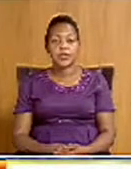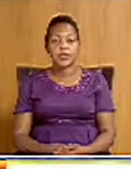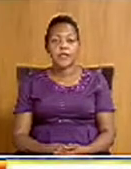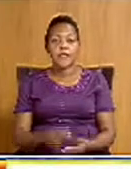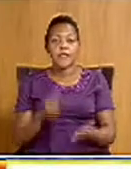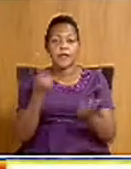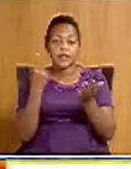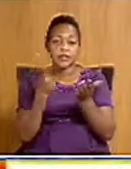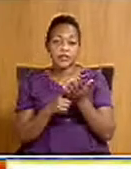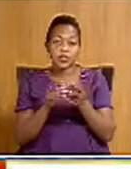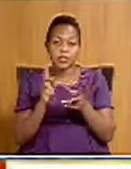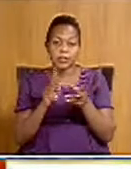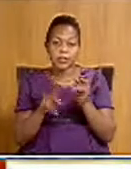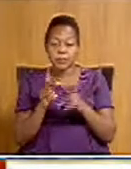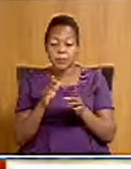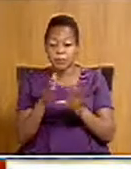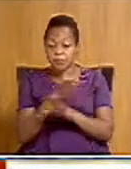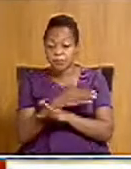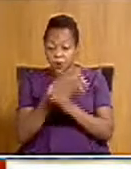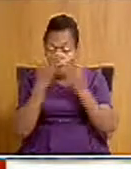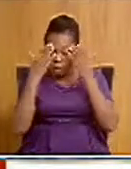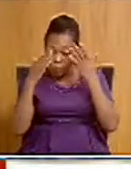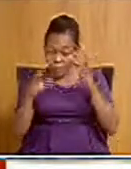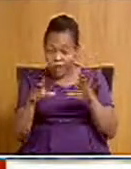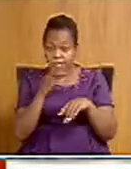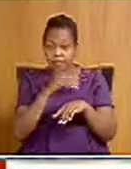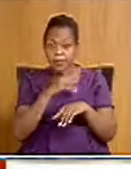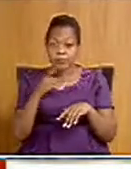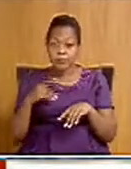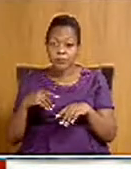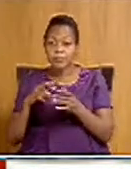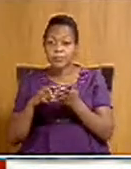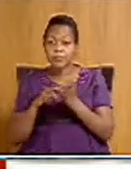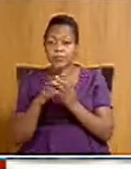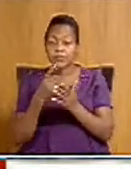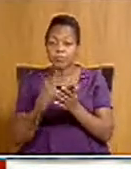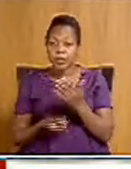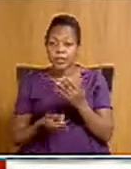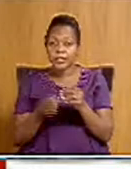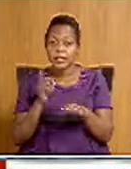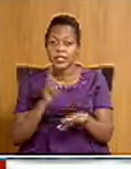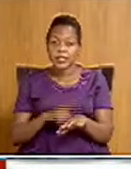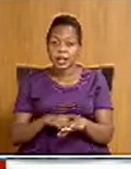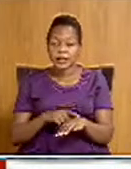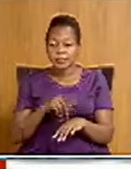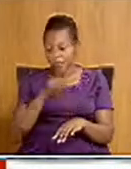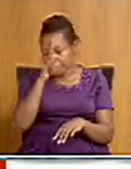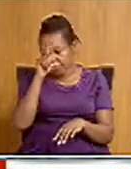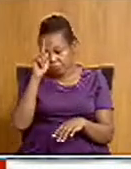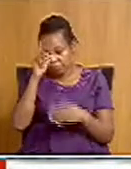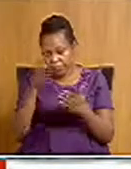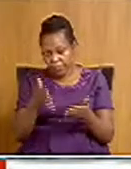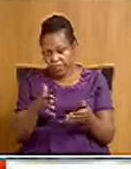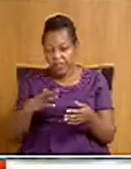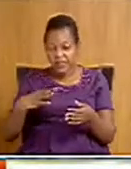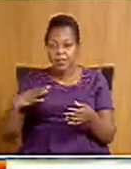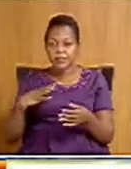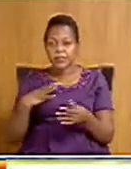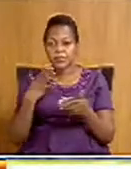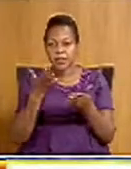The Ugandans had not known democracy during the time of the pre-colonial kings and chiefs.